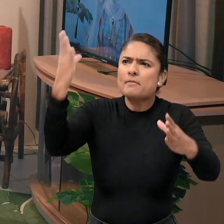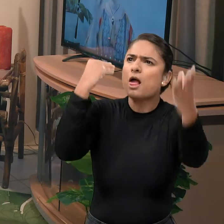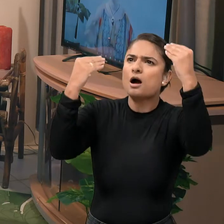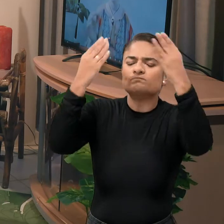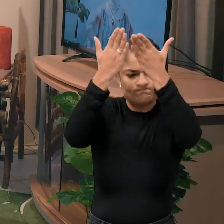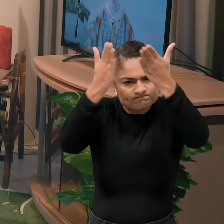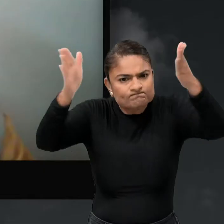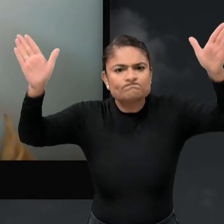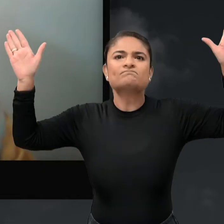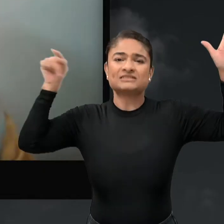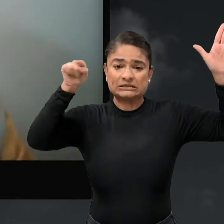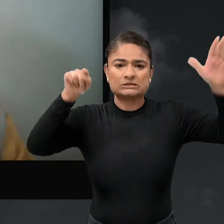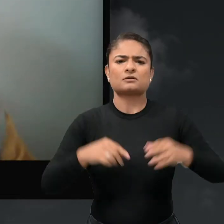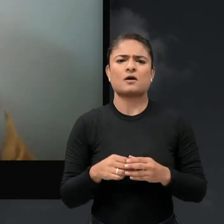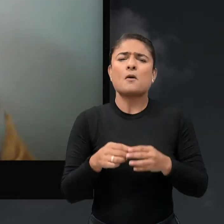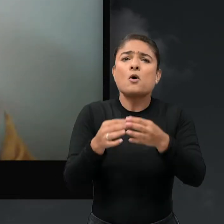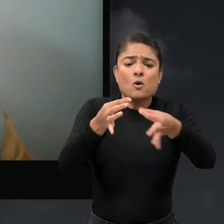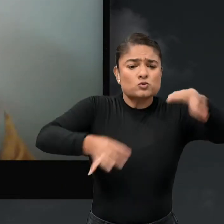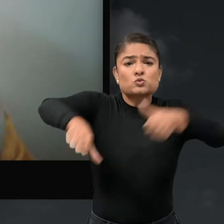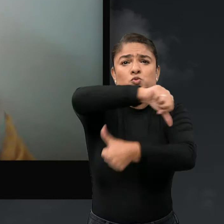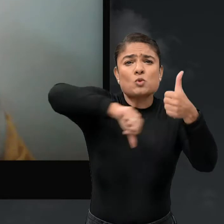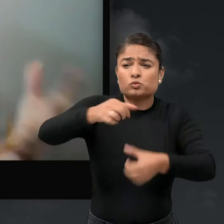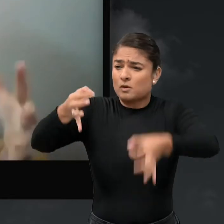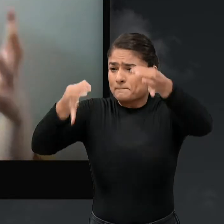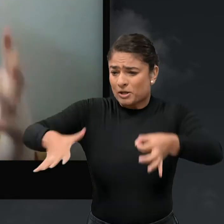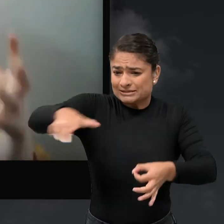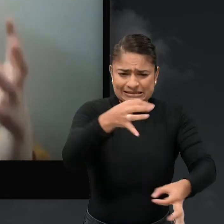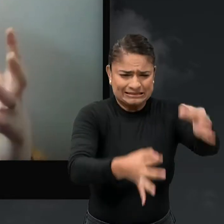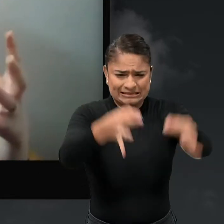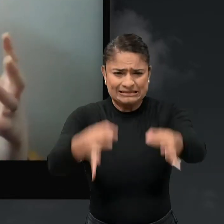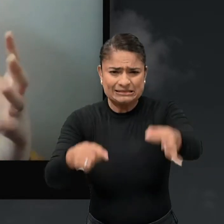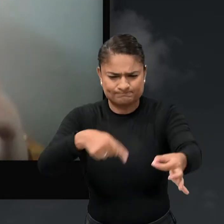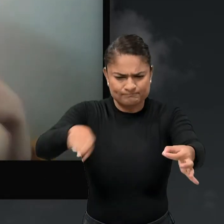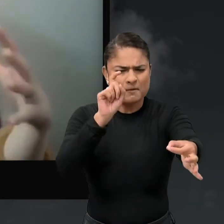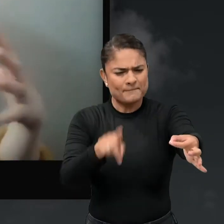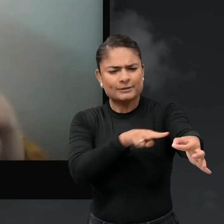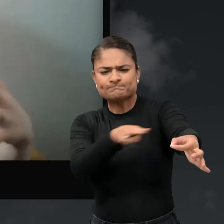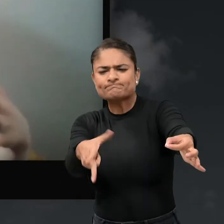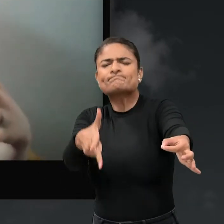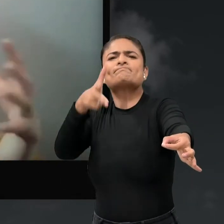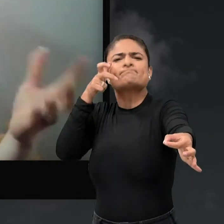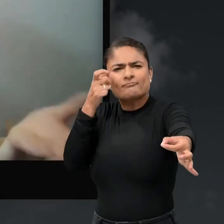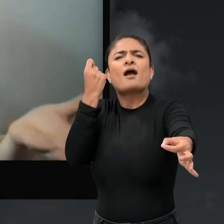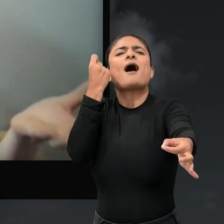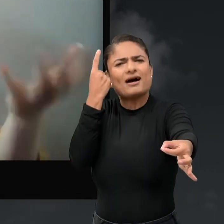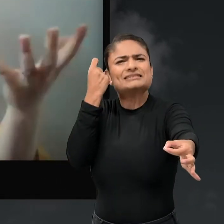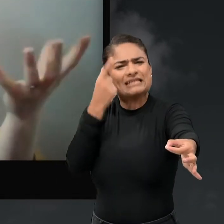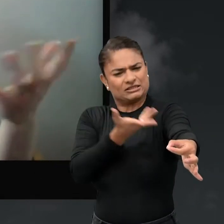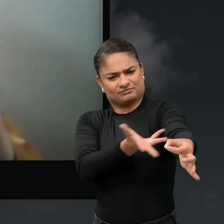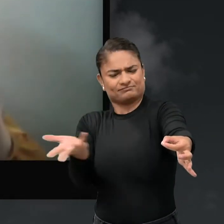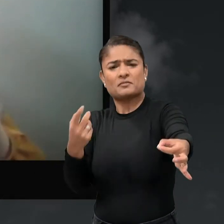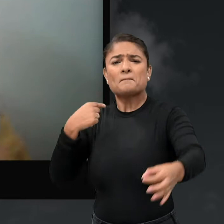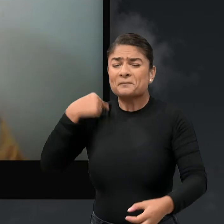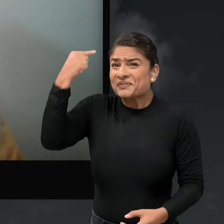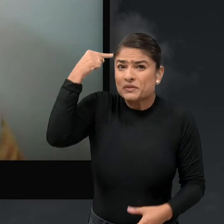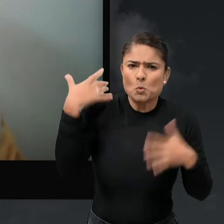curiosity of mind, and understanding social, political situations. And I think that for me